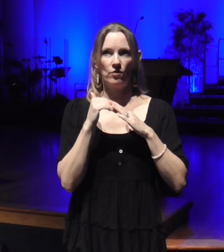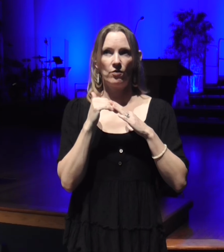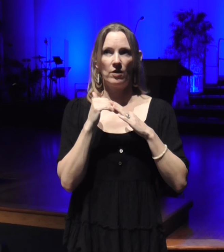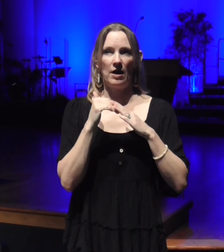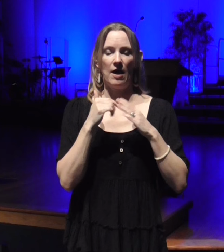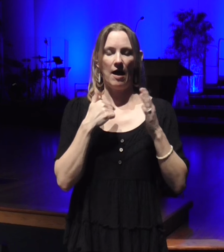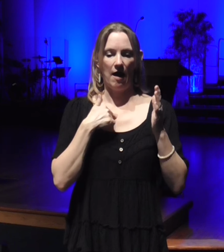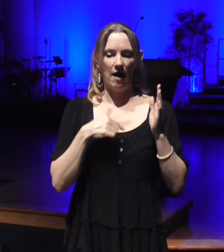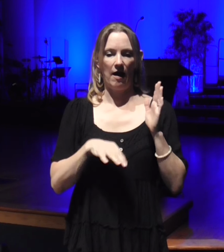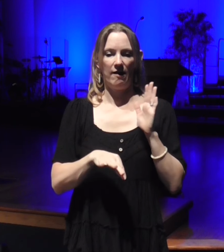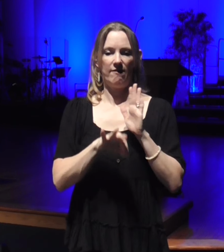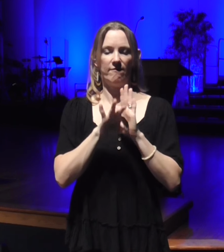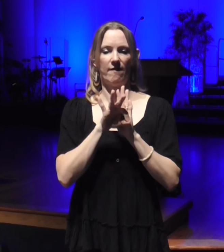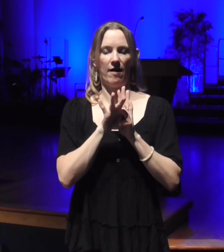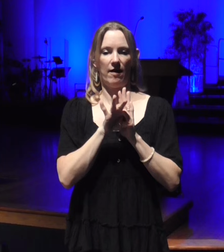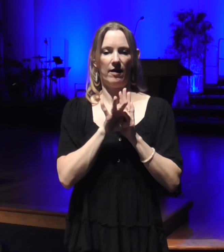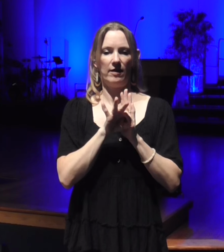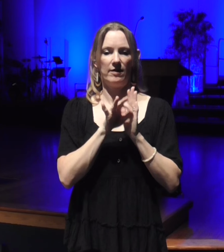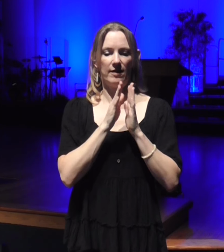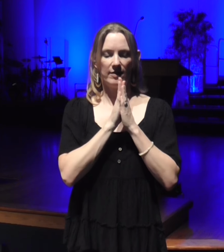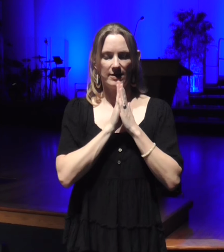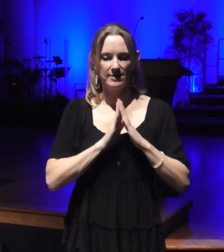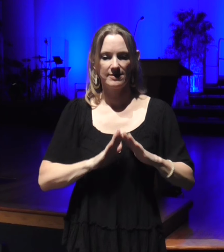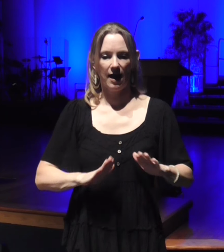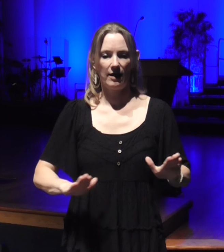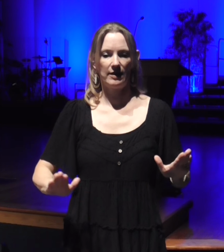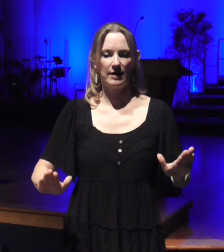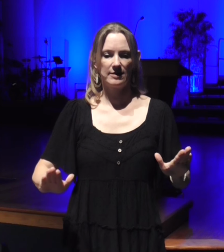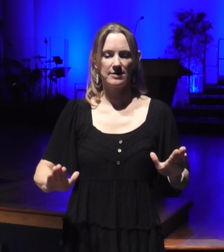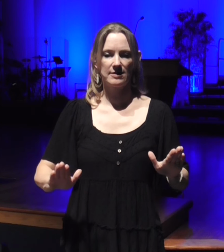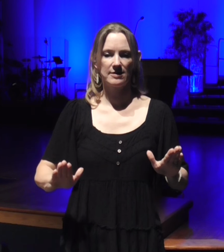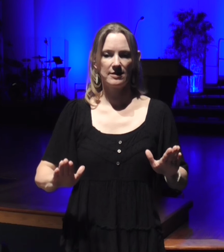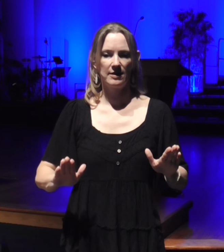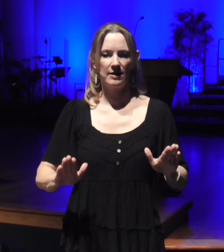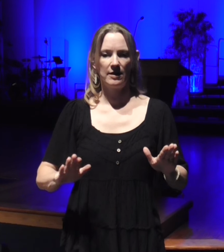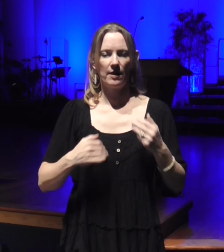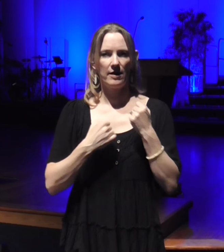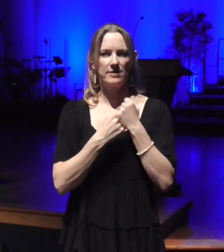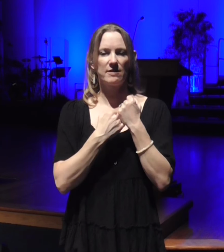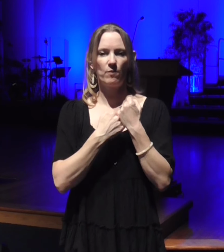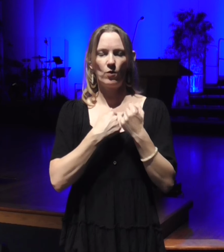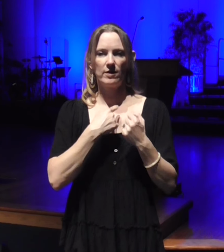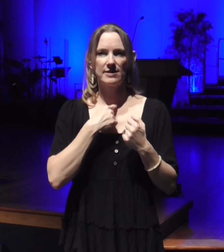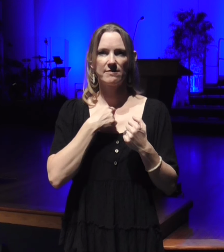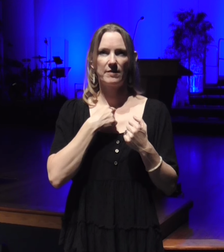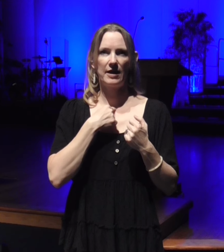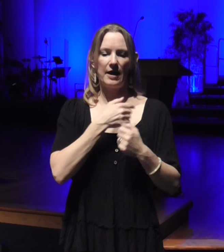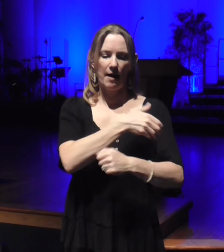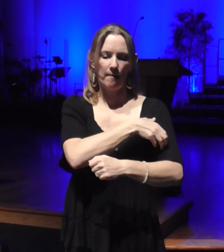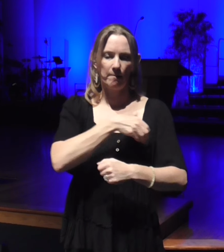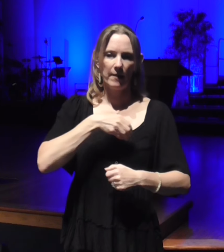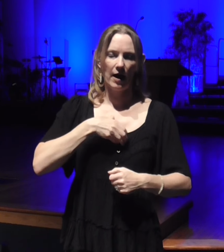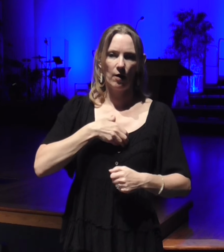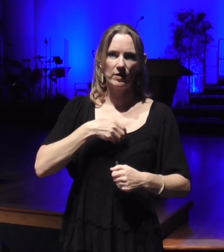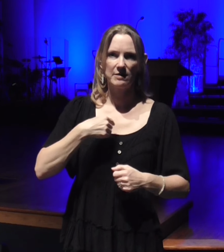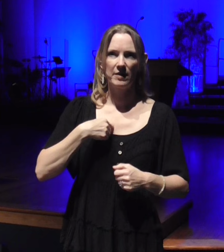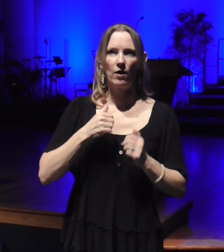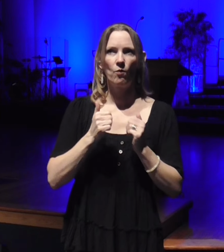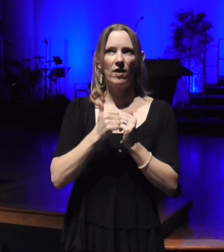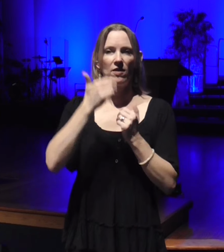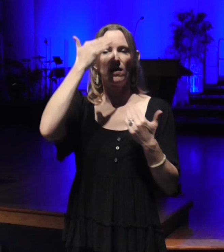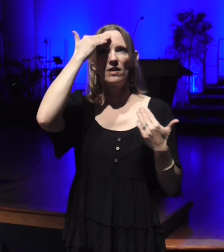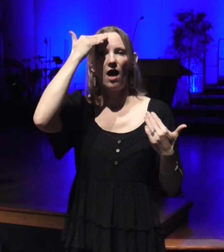I discover this silence that holds me so gently and empowers me with the knowledge